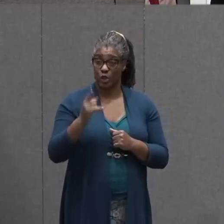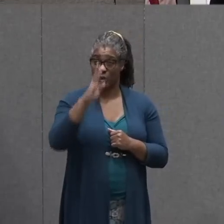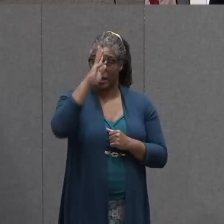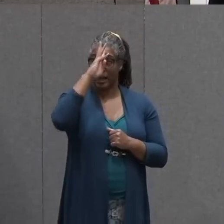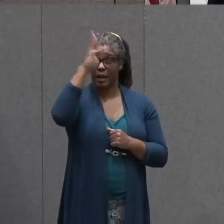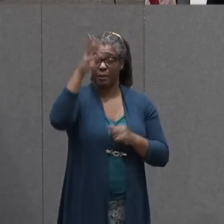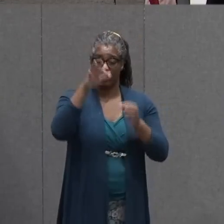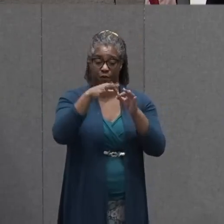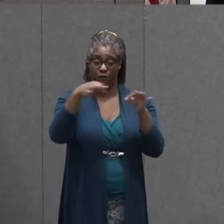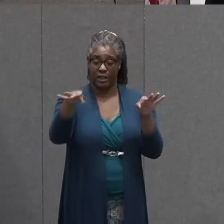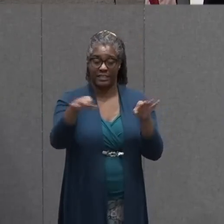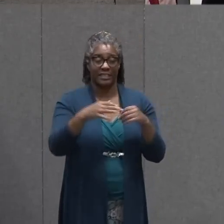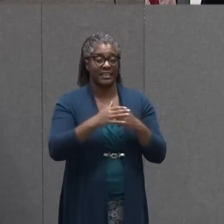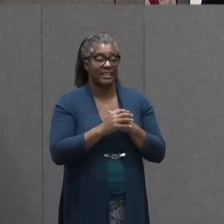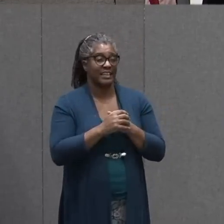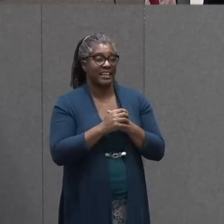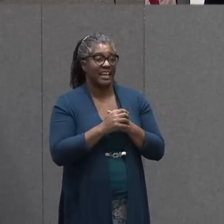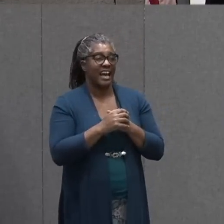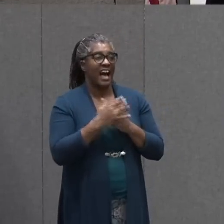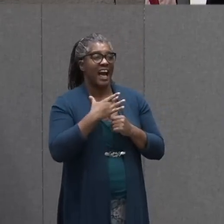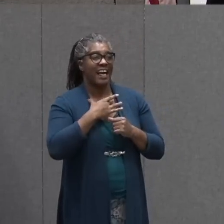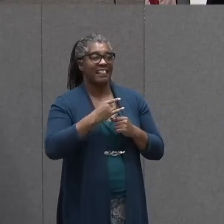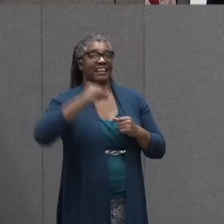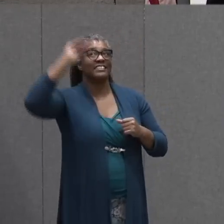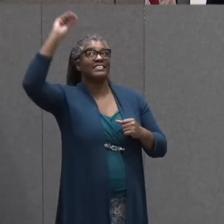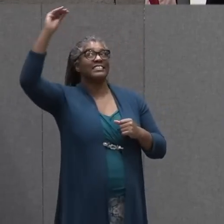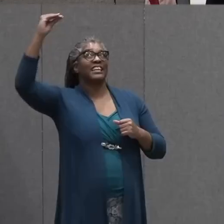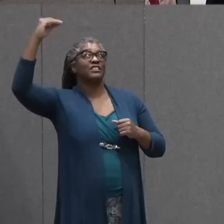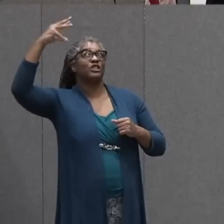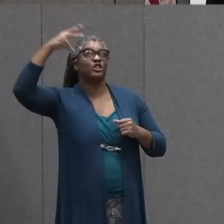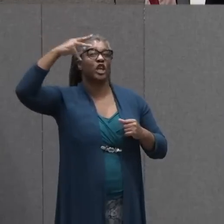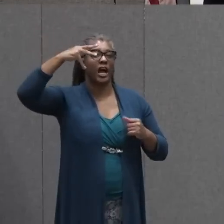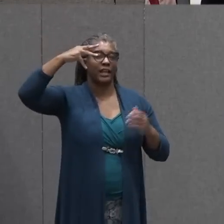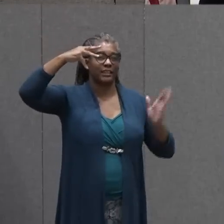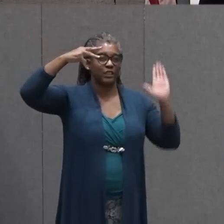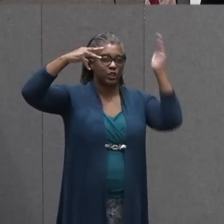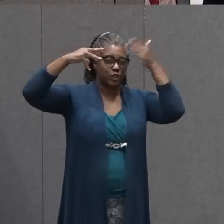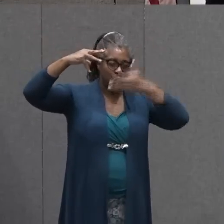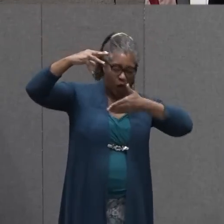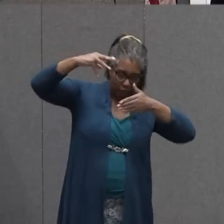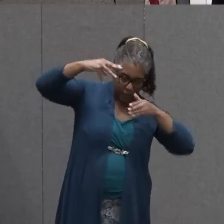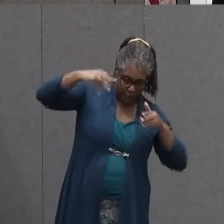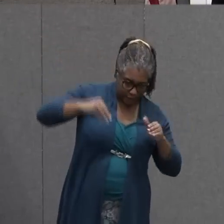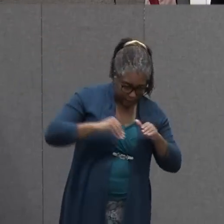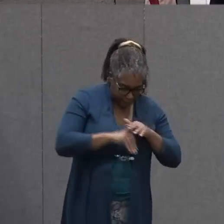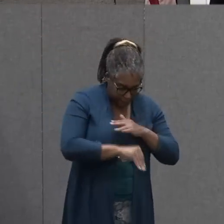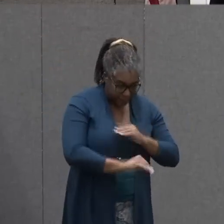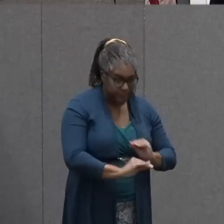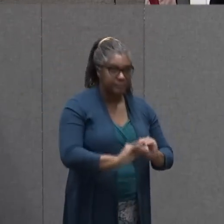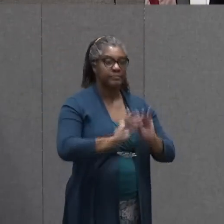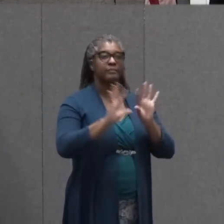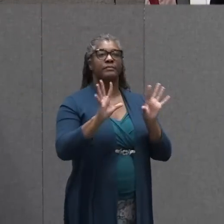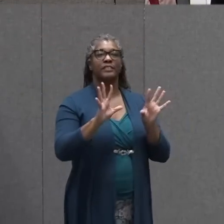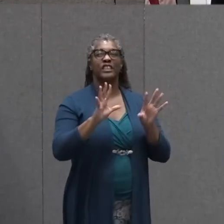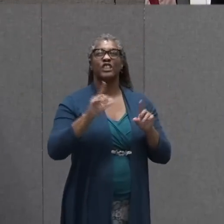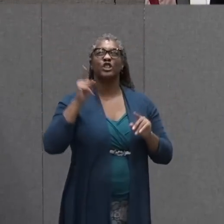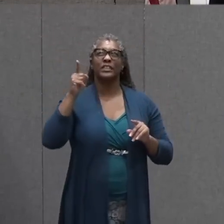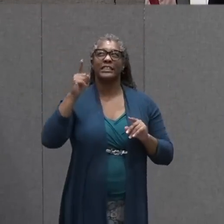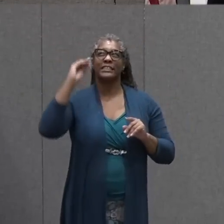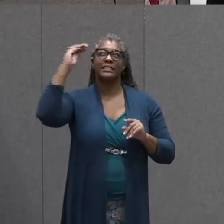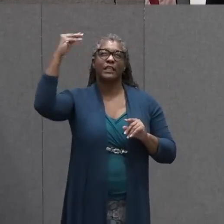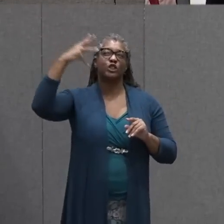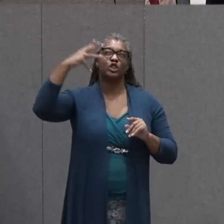says sunshine in our gloom, because she is the sunshine of my life. Okay. Sunshine of my life.